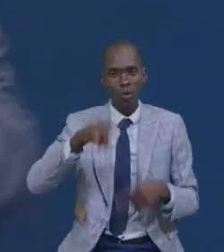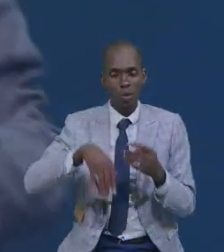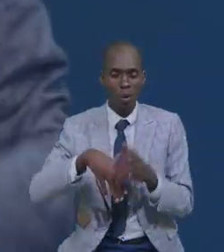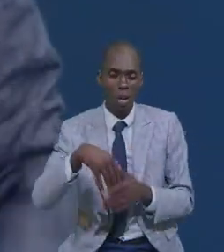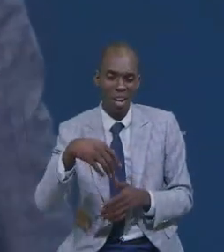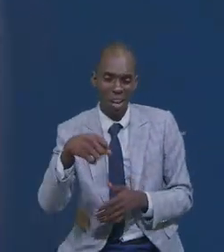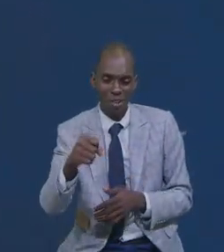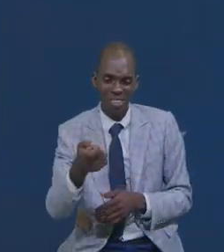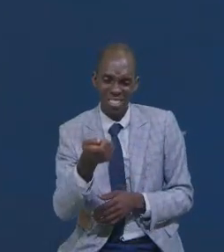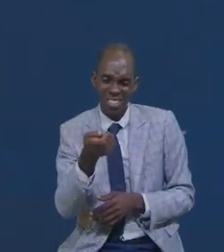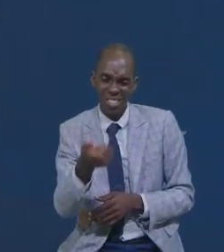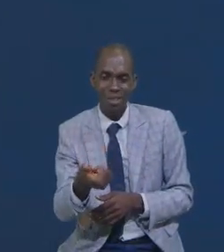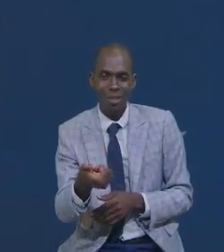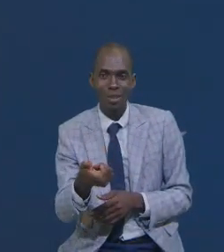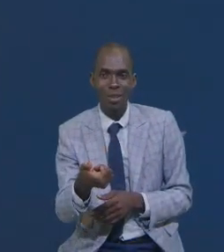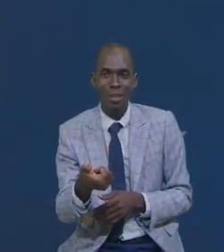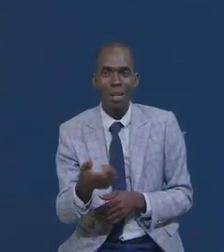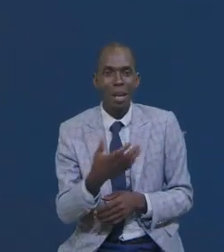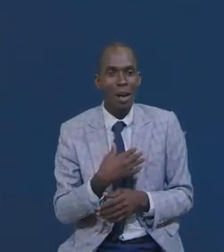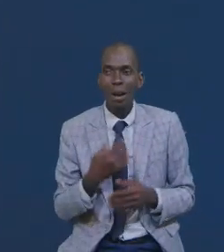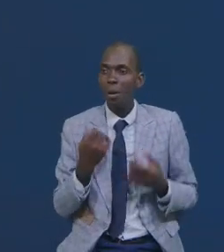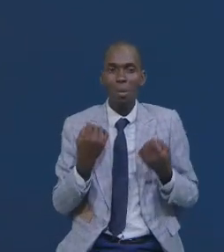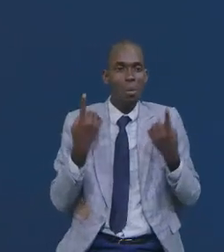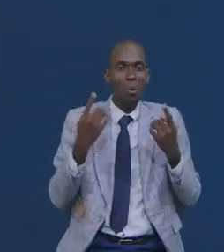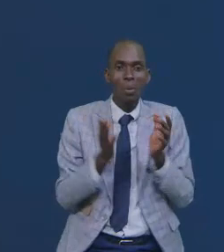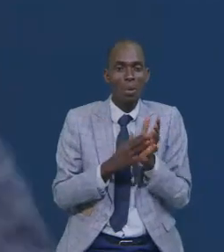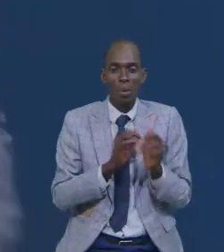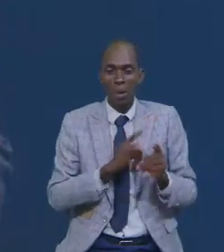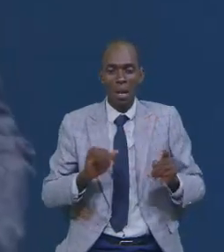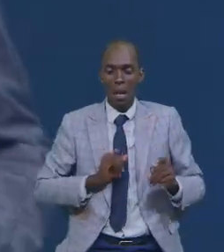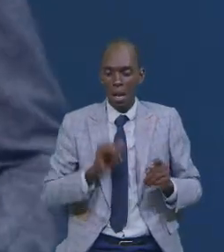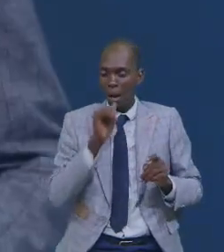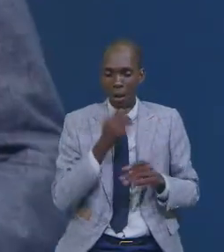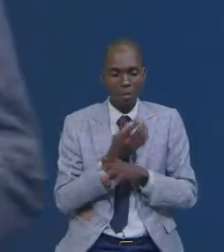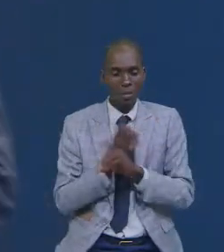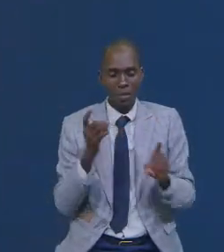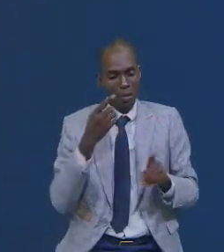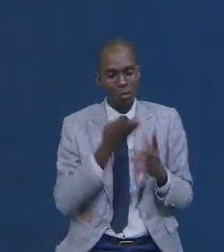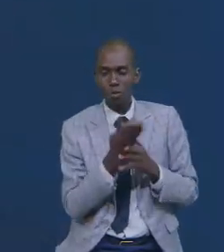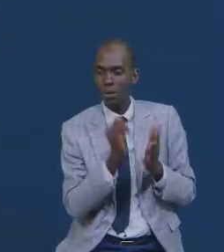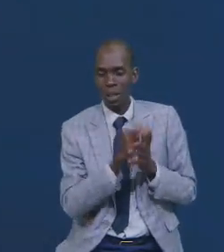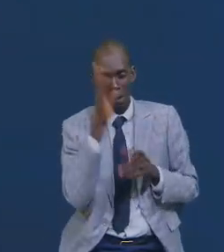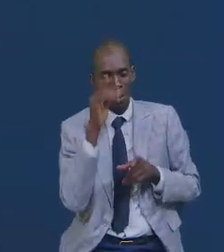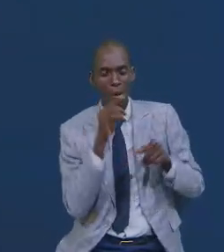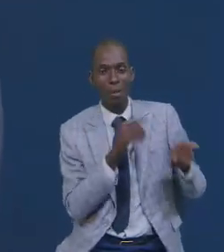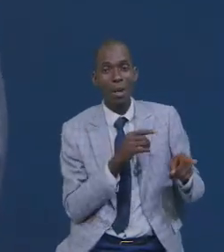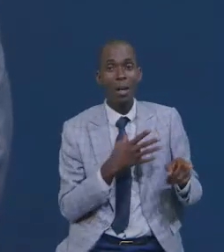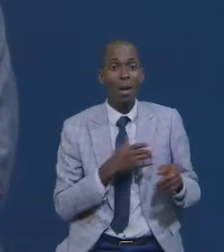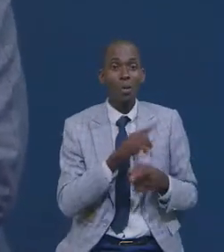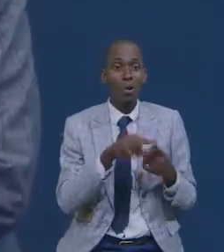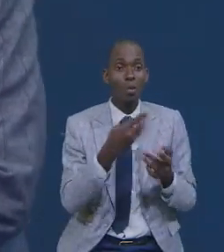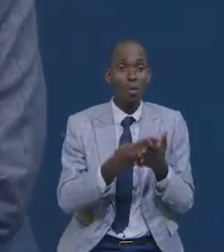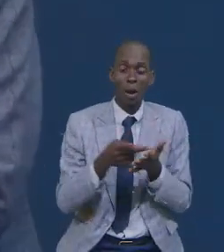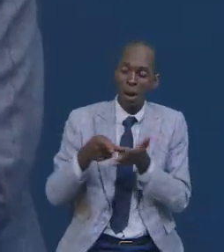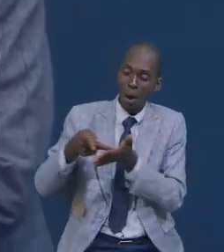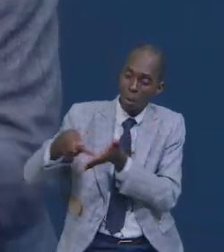and then you say, praise the Lord, everything is all right. And then when you are paid the money to